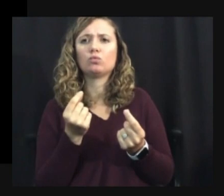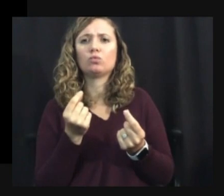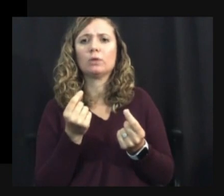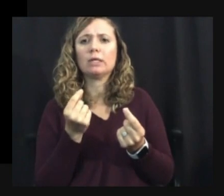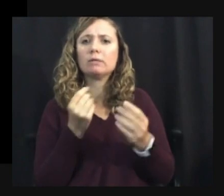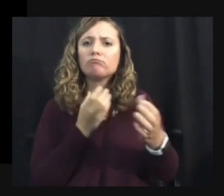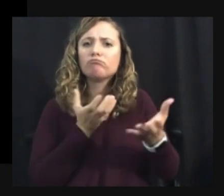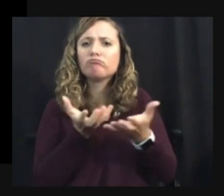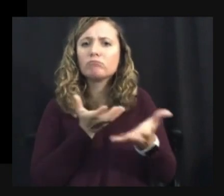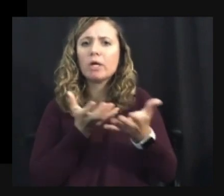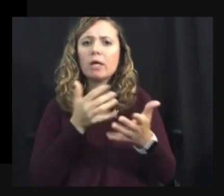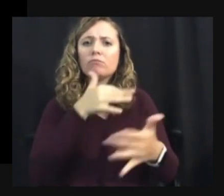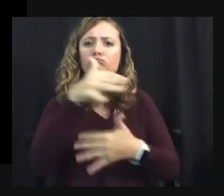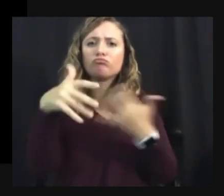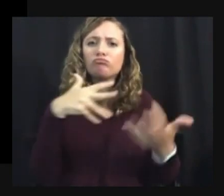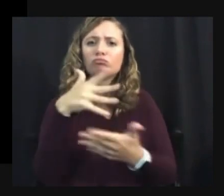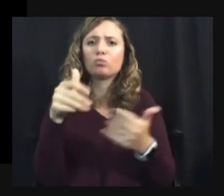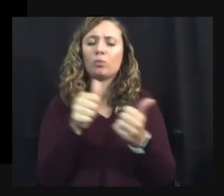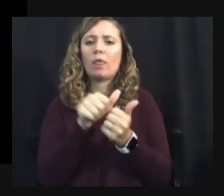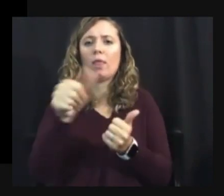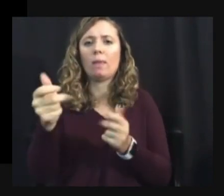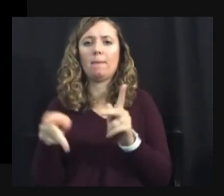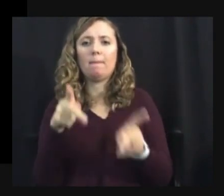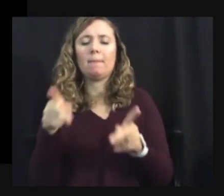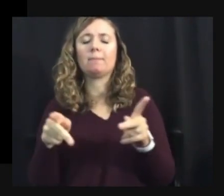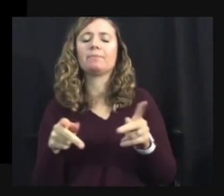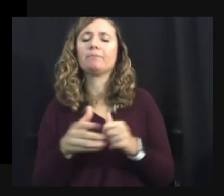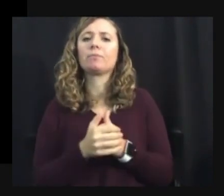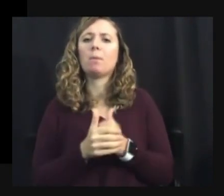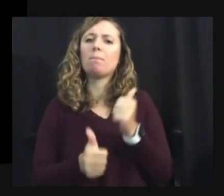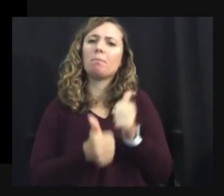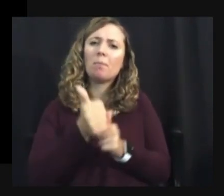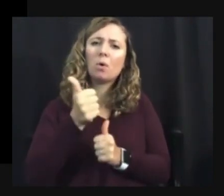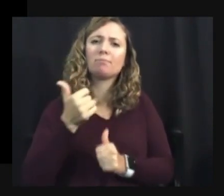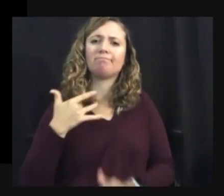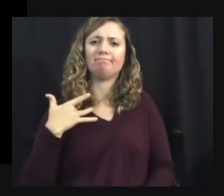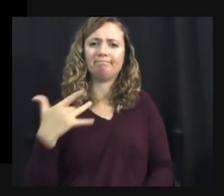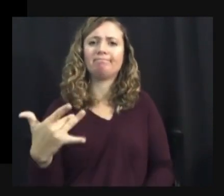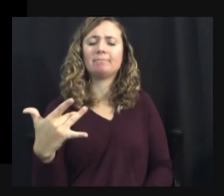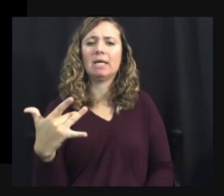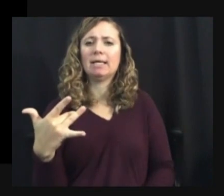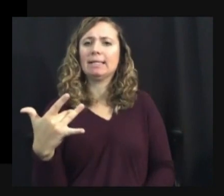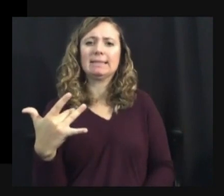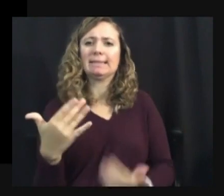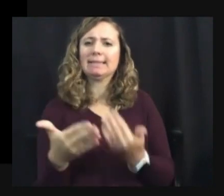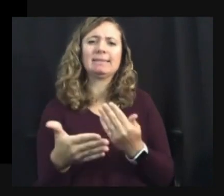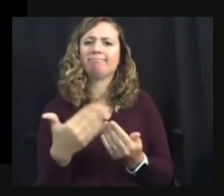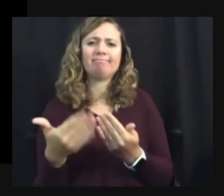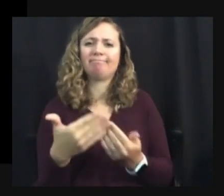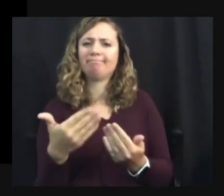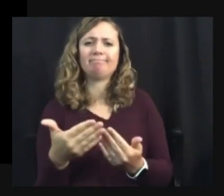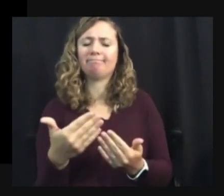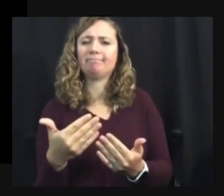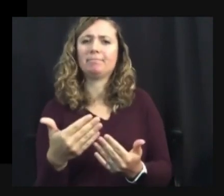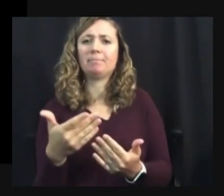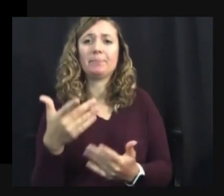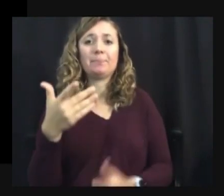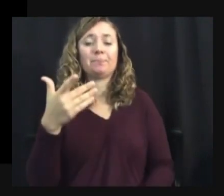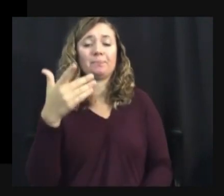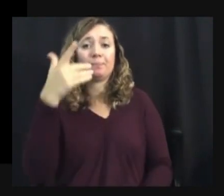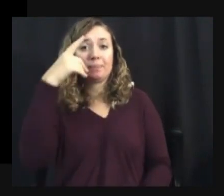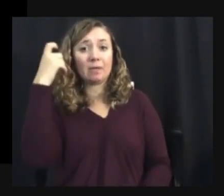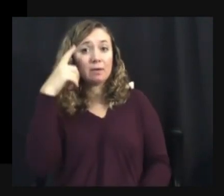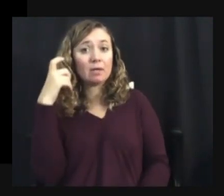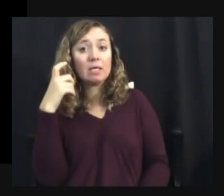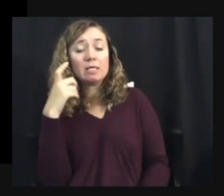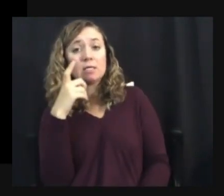engage with other people, they're most of the time it's not easy for us, and the reason behind it, it's very